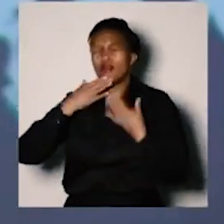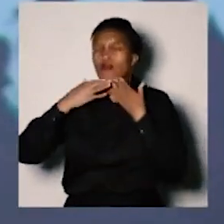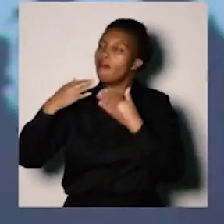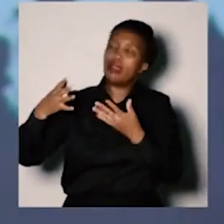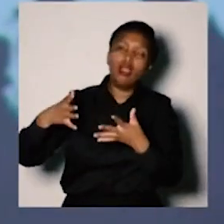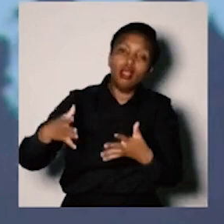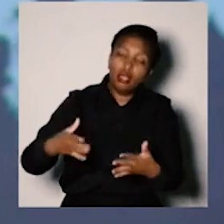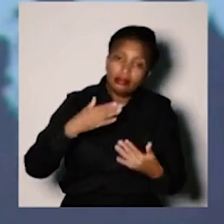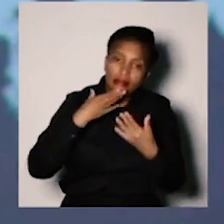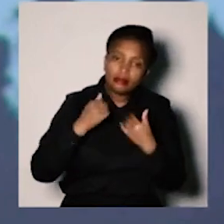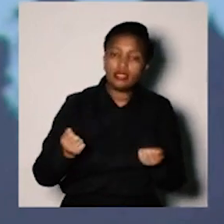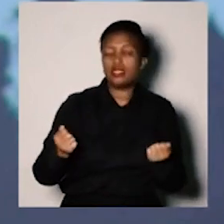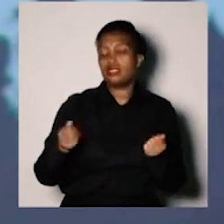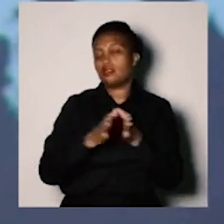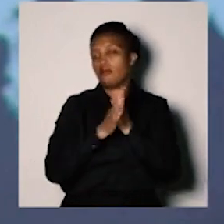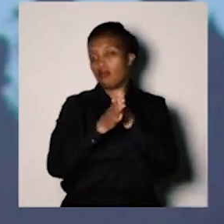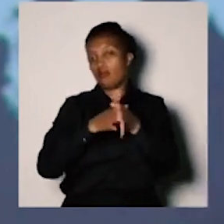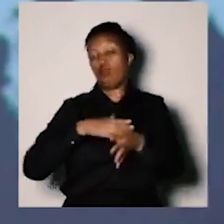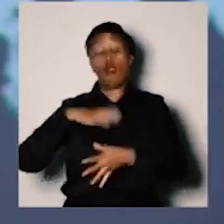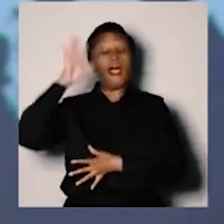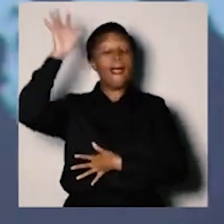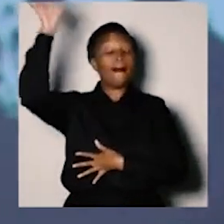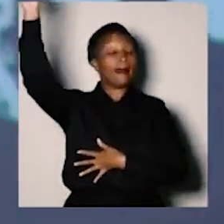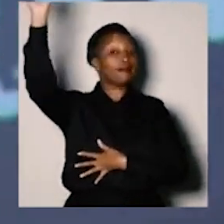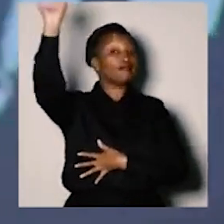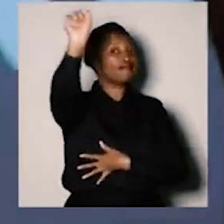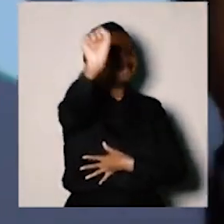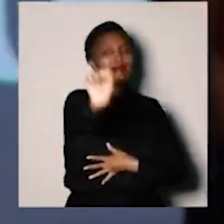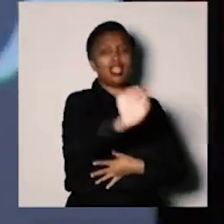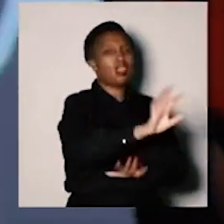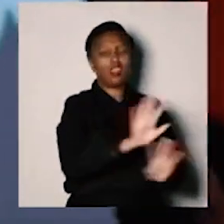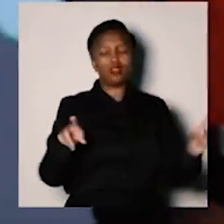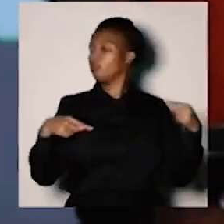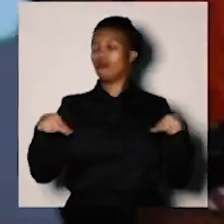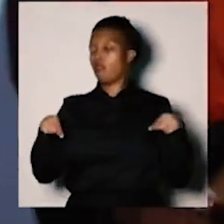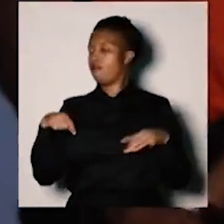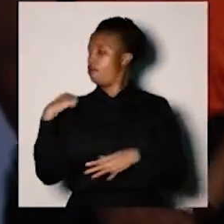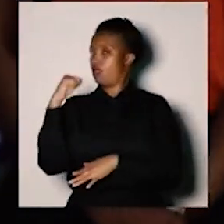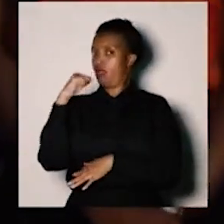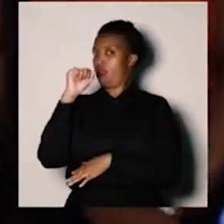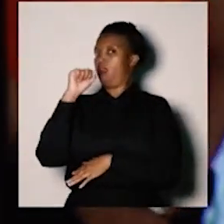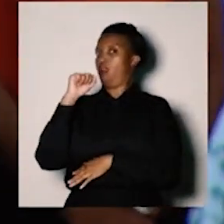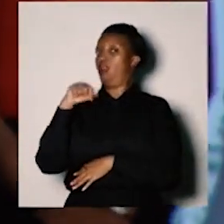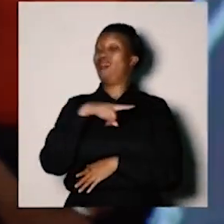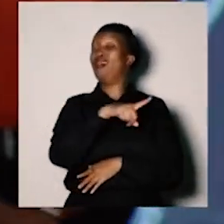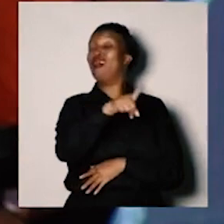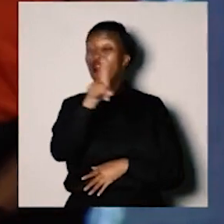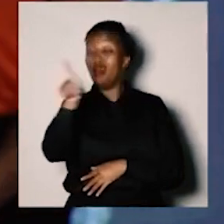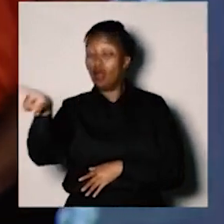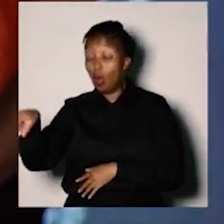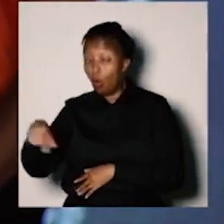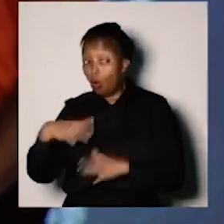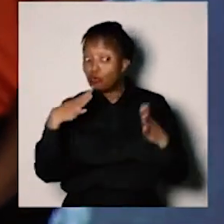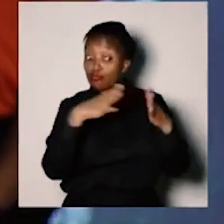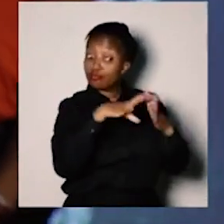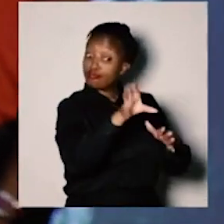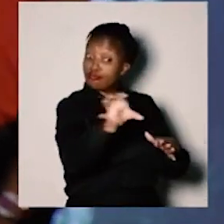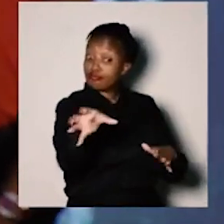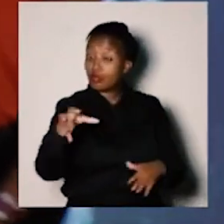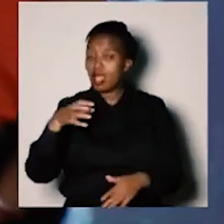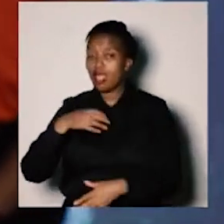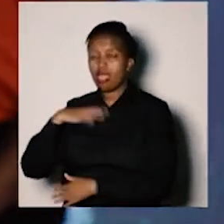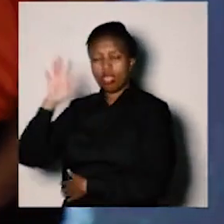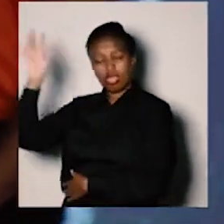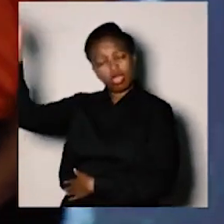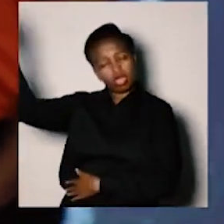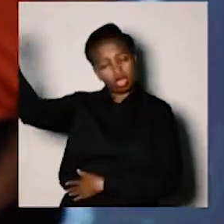Would you raise your hand right where you are? I want to pray for you. Just raise it high. Don't be afraid. Even in all the branches where you are, raise